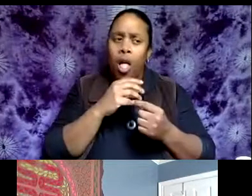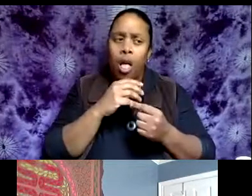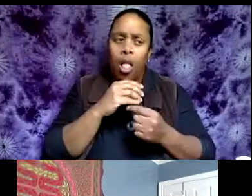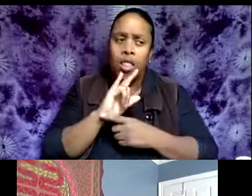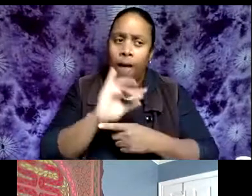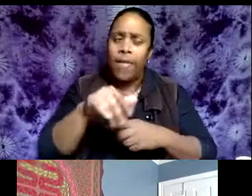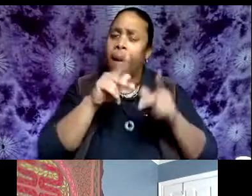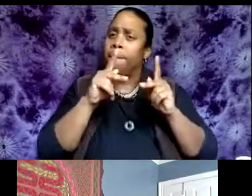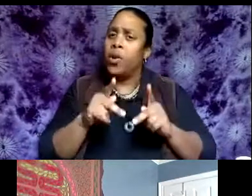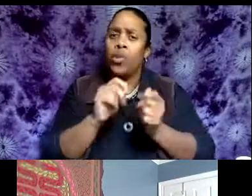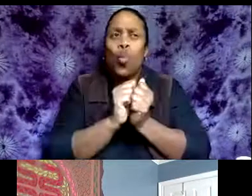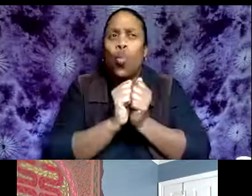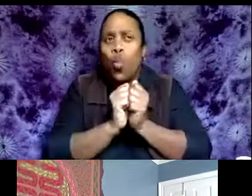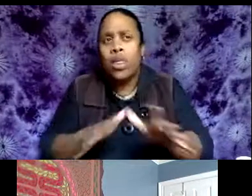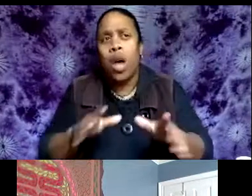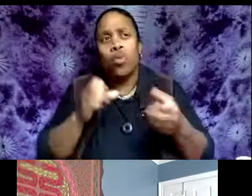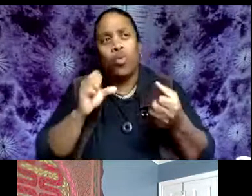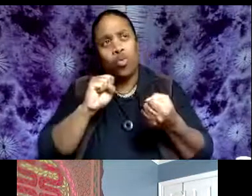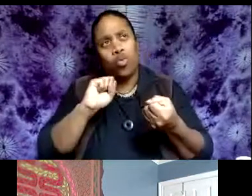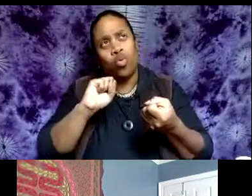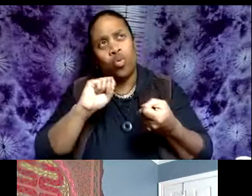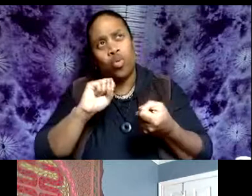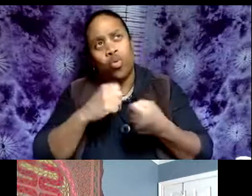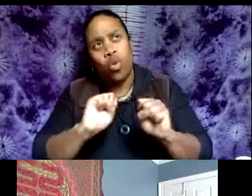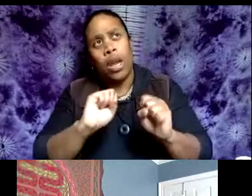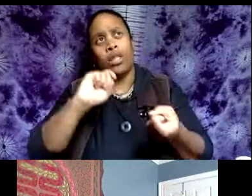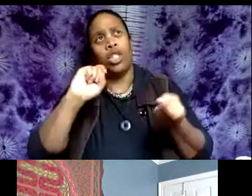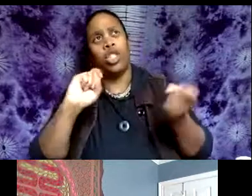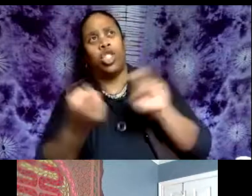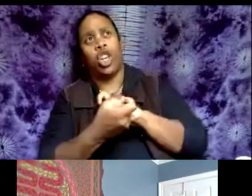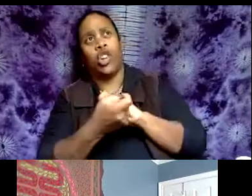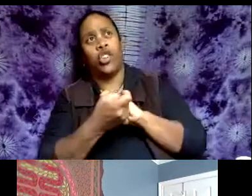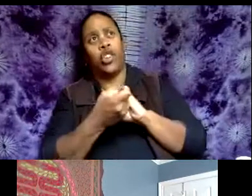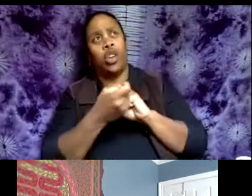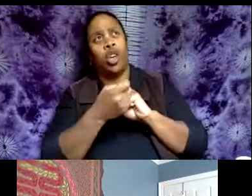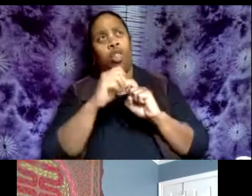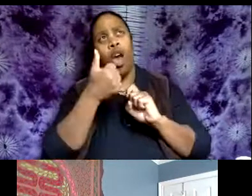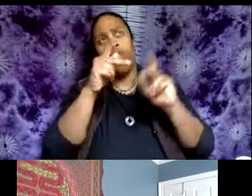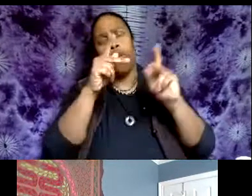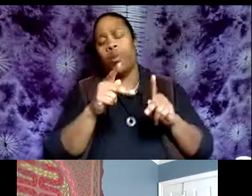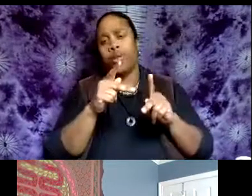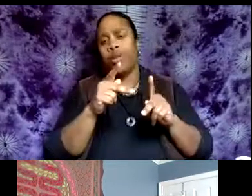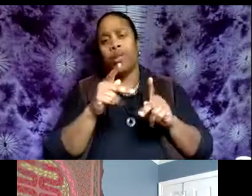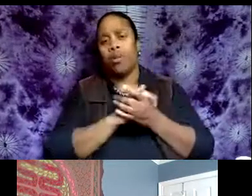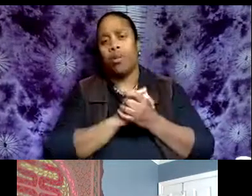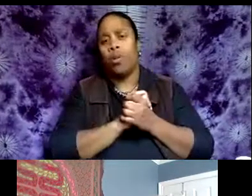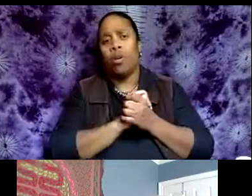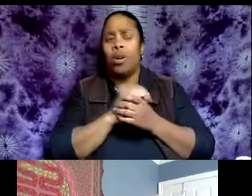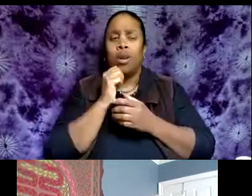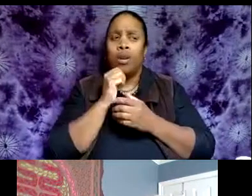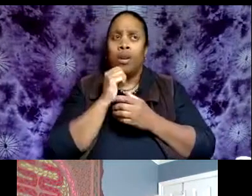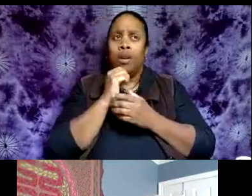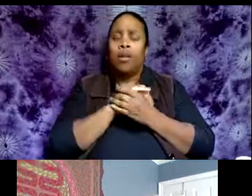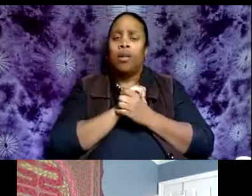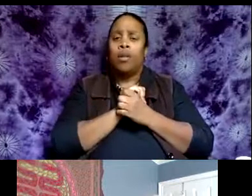you because an outside influence says you need to be different, because you don't.